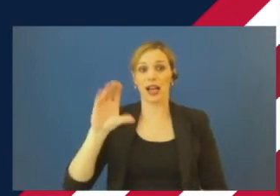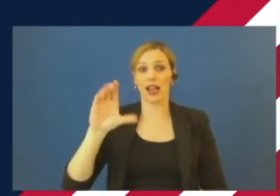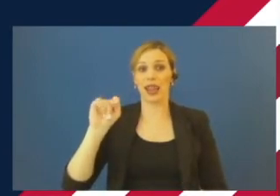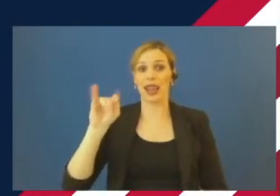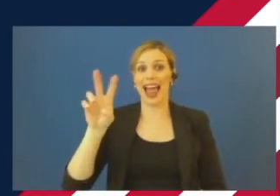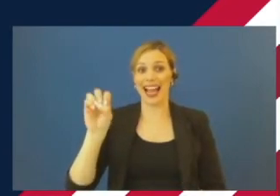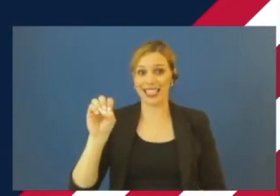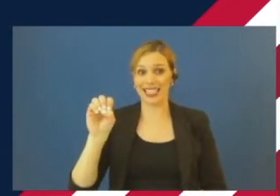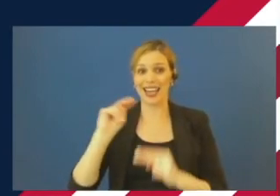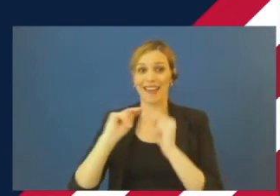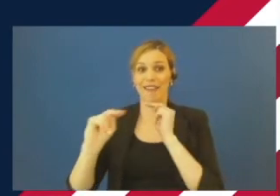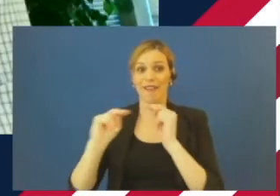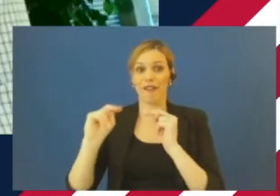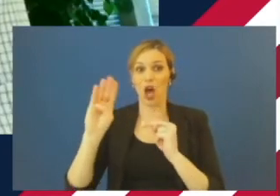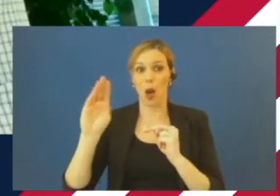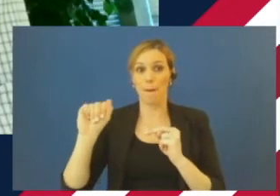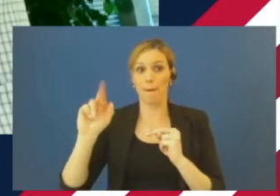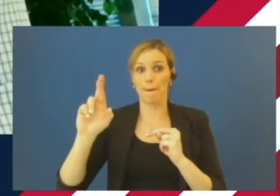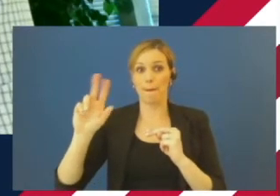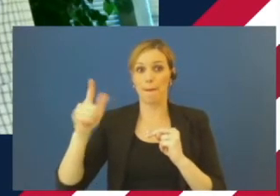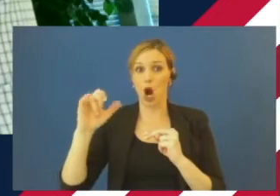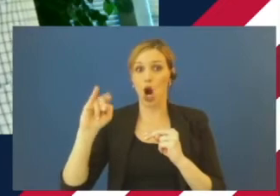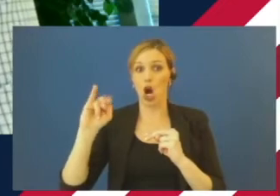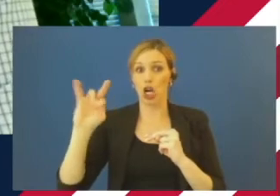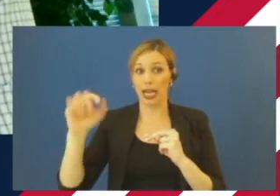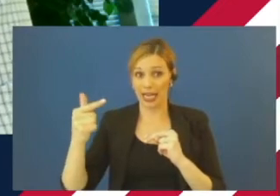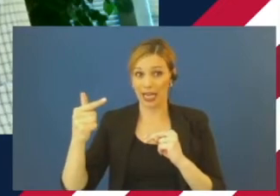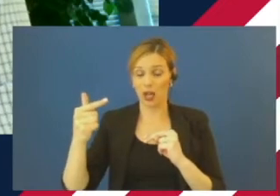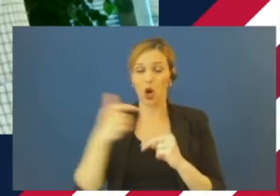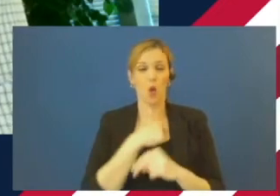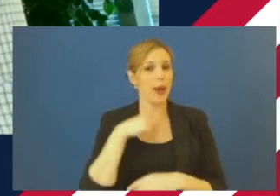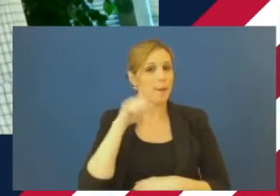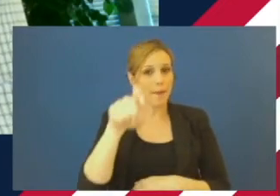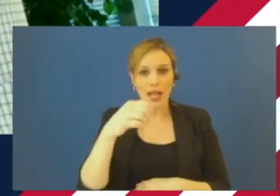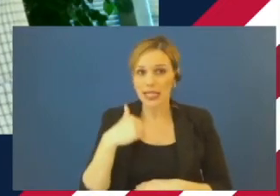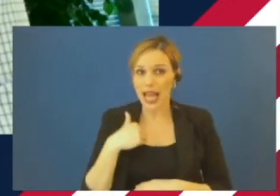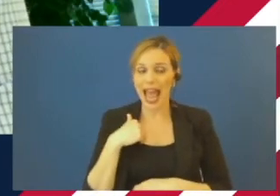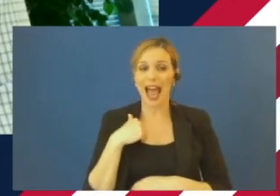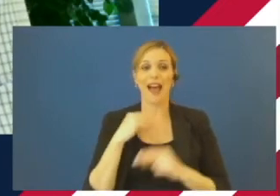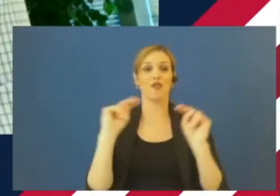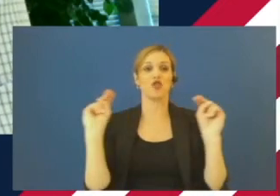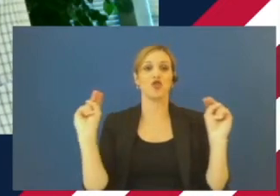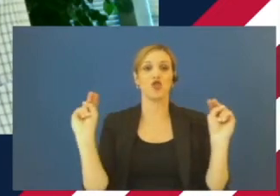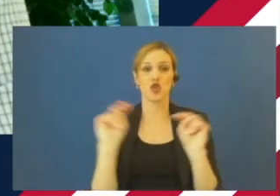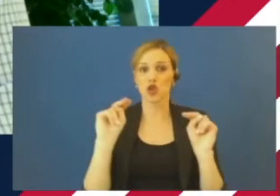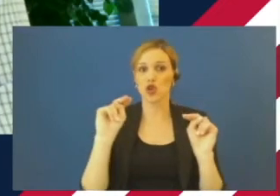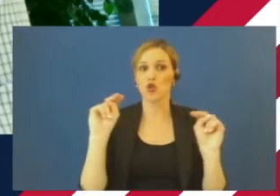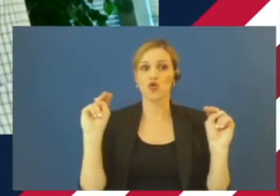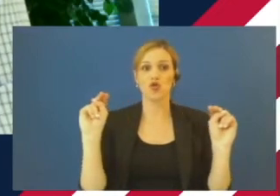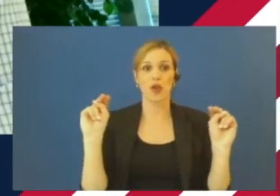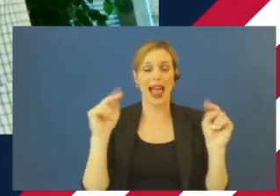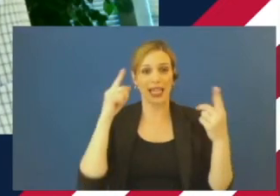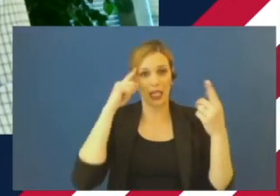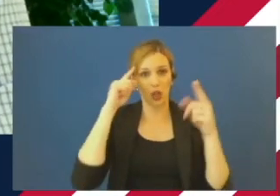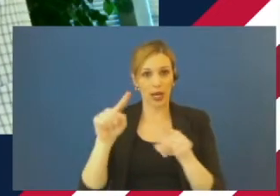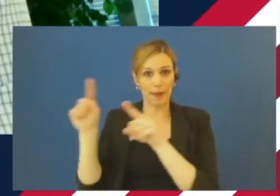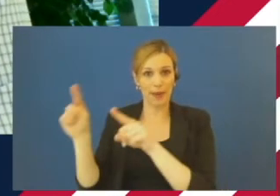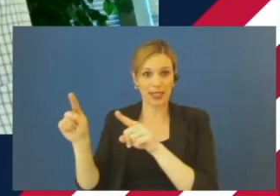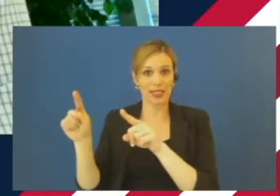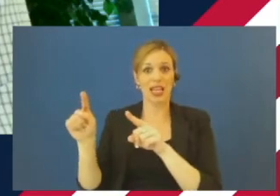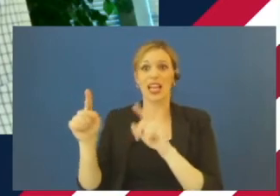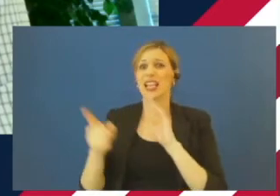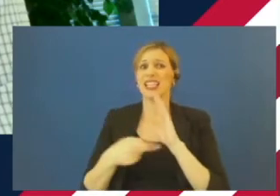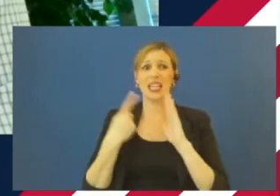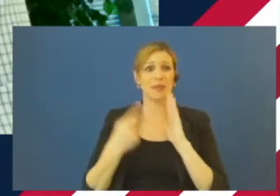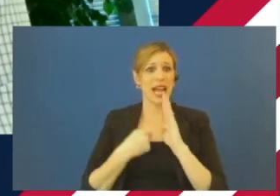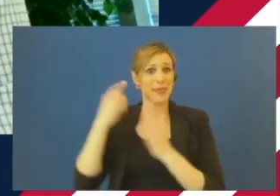and include in the platform neutrality agreements so that government's money is not used to be spent against workers' rights to